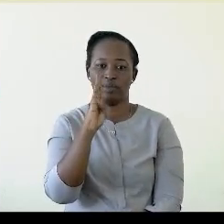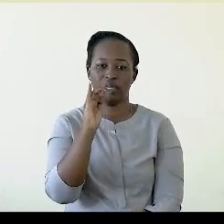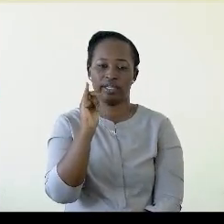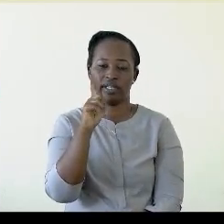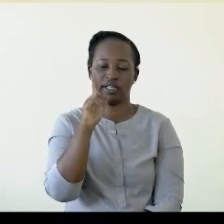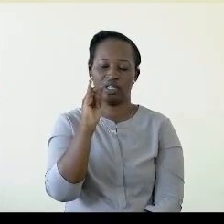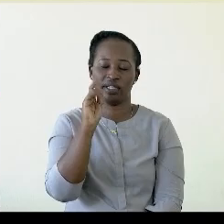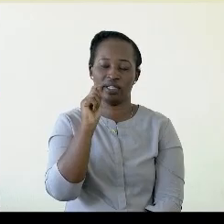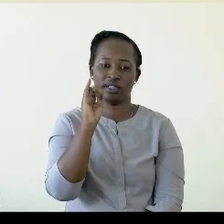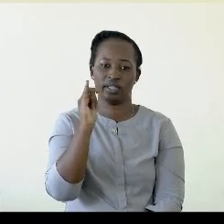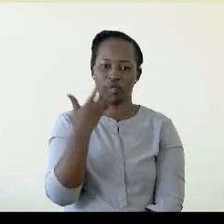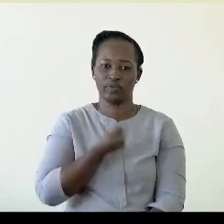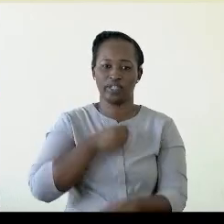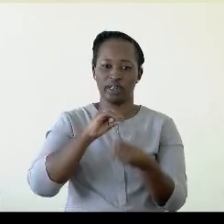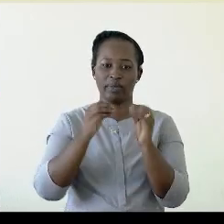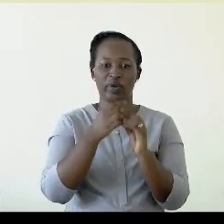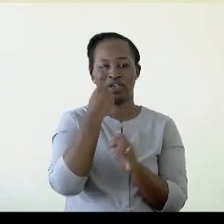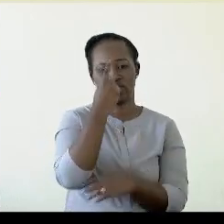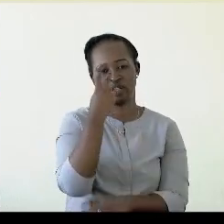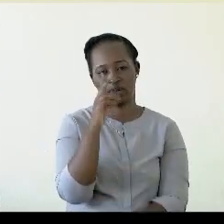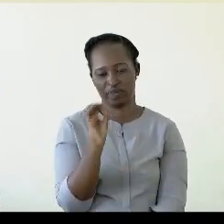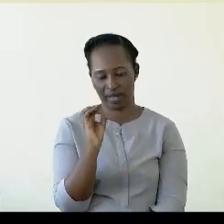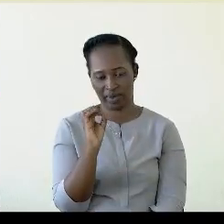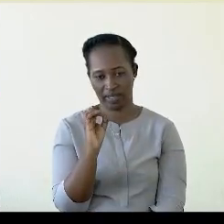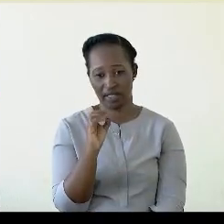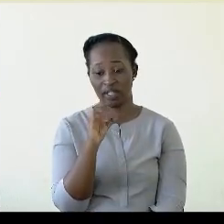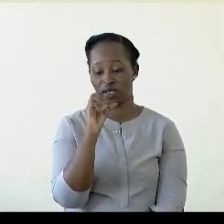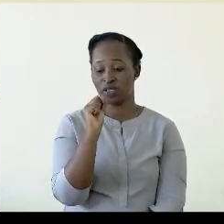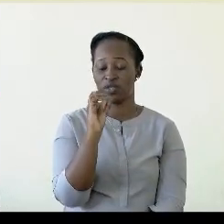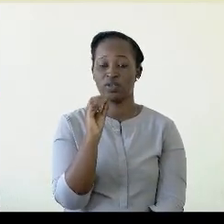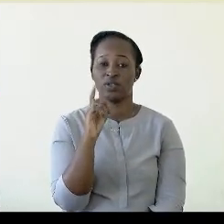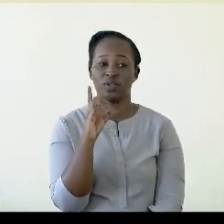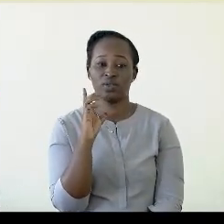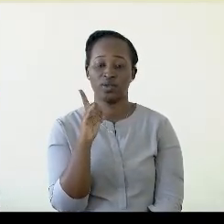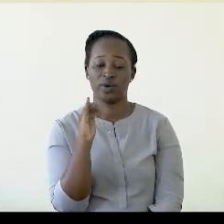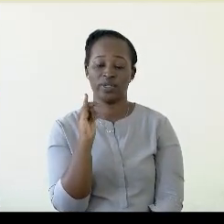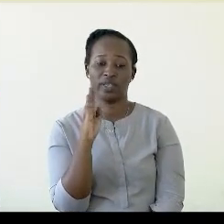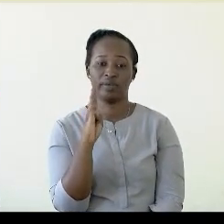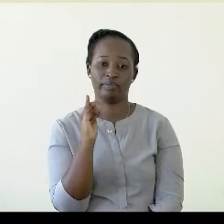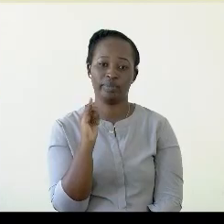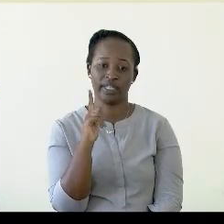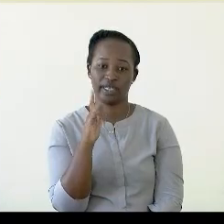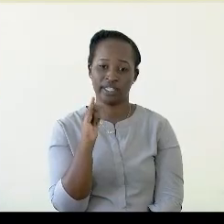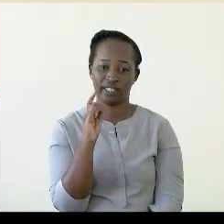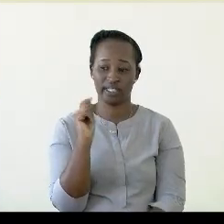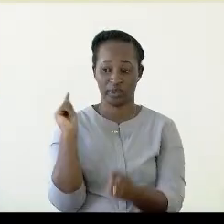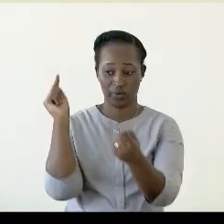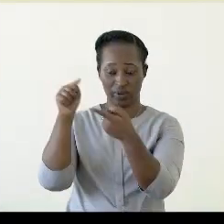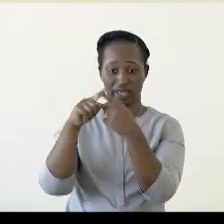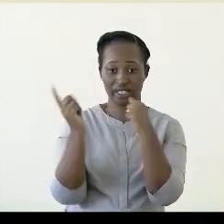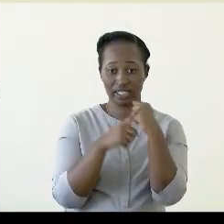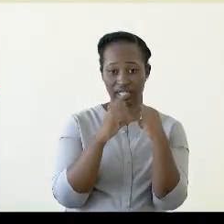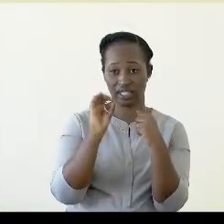the solubility at 120. So the solubility of sodium nitrate at 60 degrees